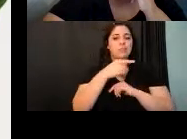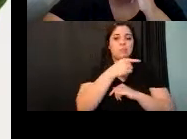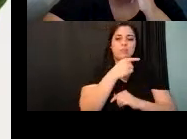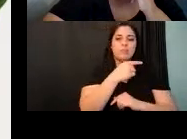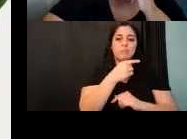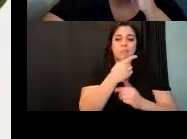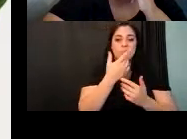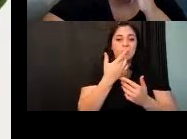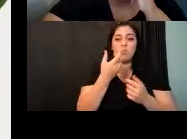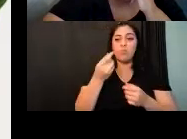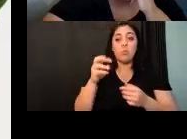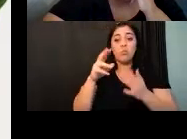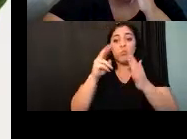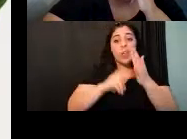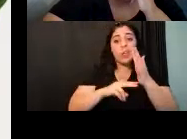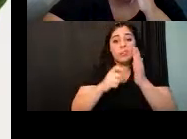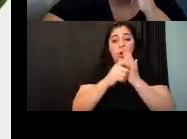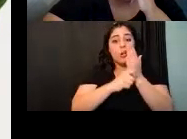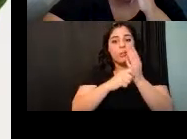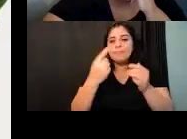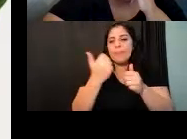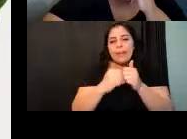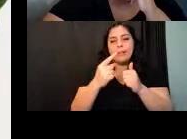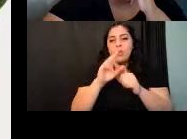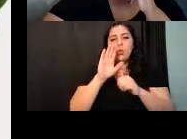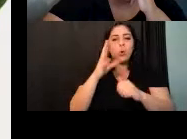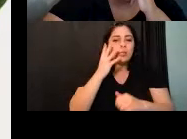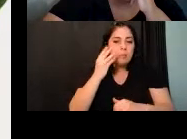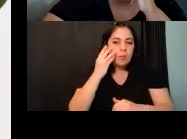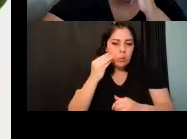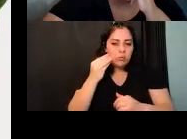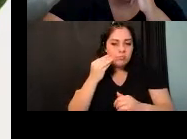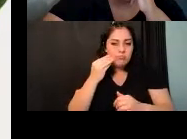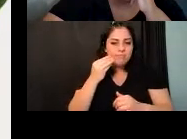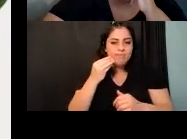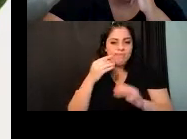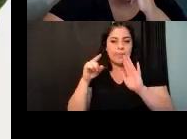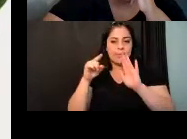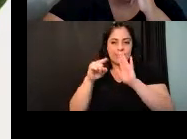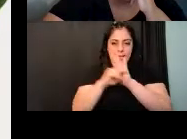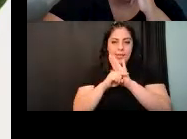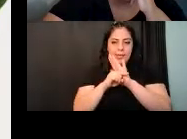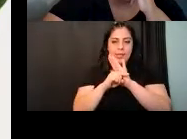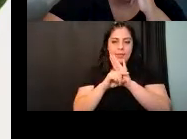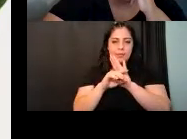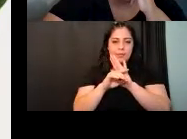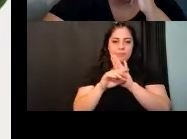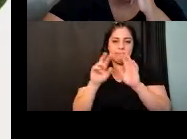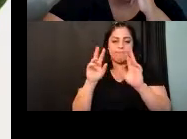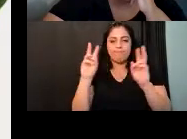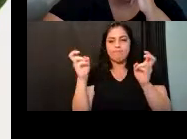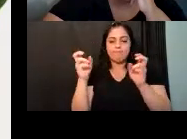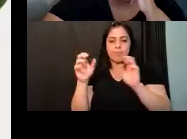magazine article. Write about your experiences. Use your senses to describe what